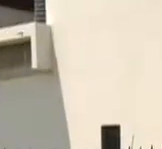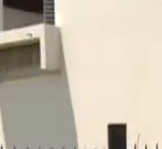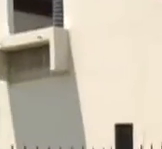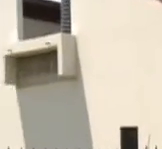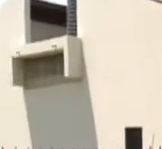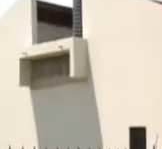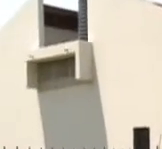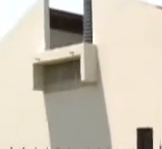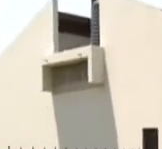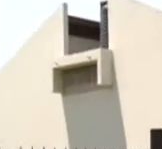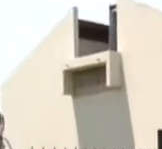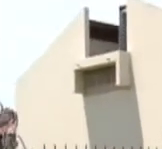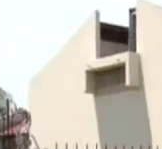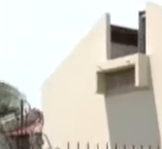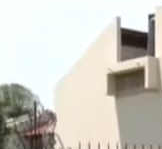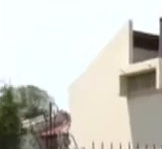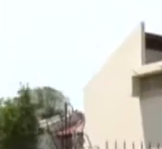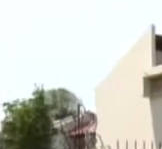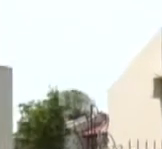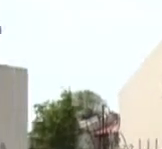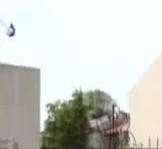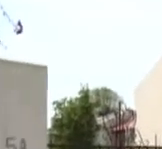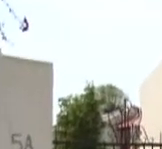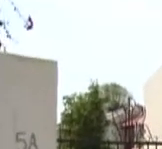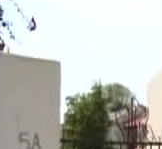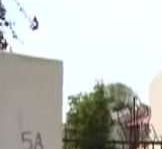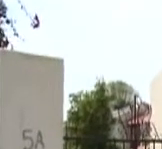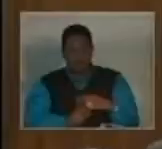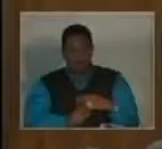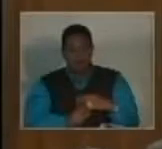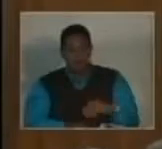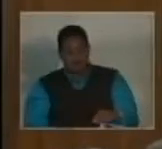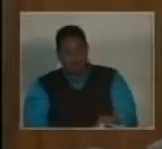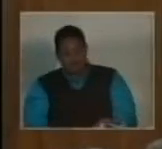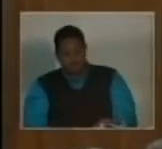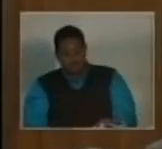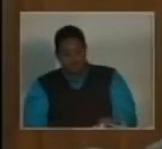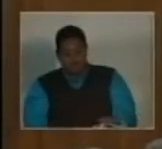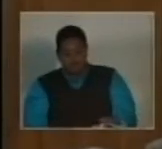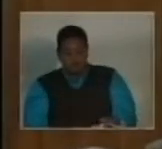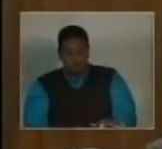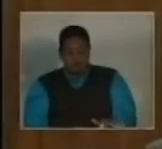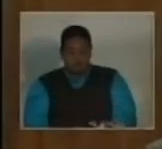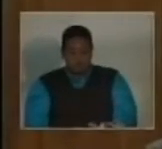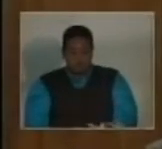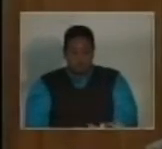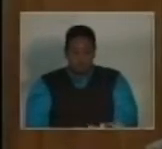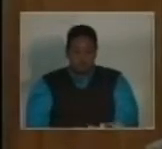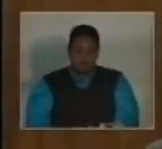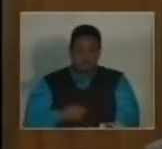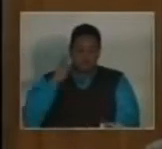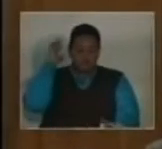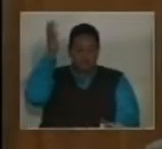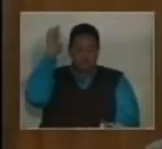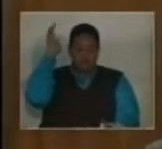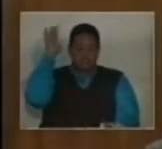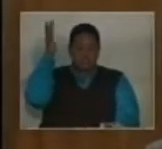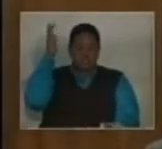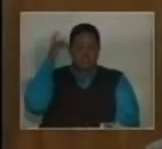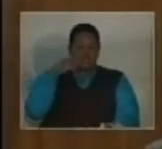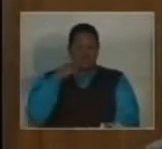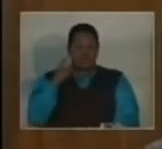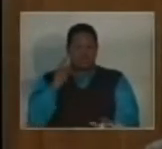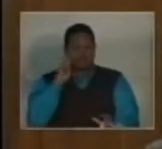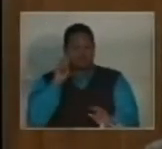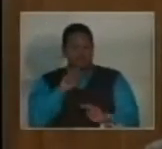Petro-Caribe Fund as well as the National Housing Trust, NHT. It is projected, Mr. Speaker, that the